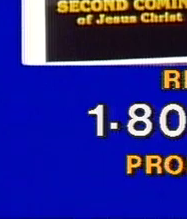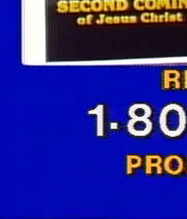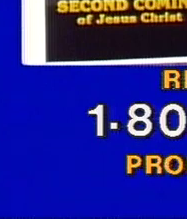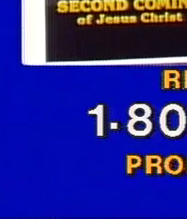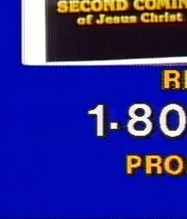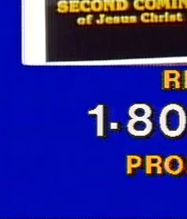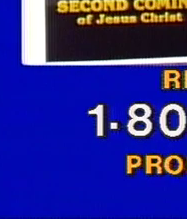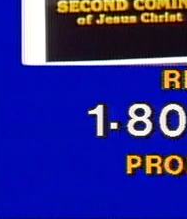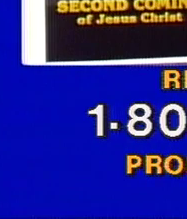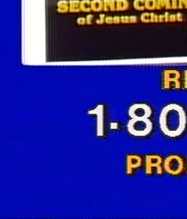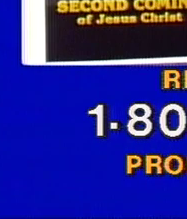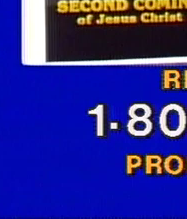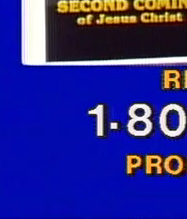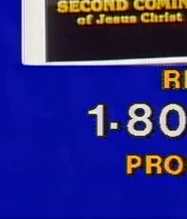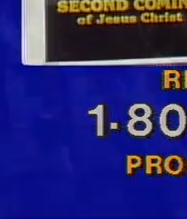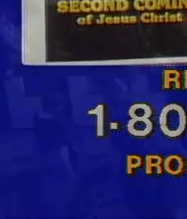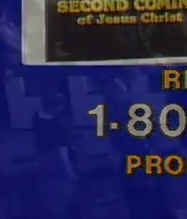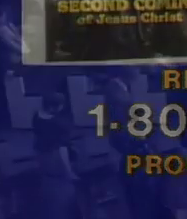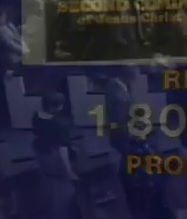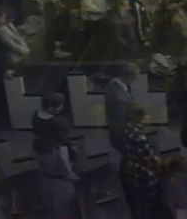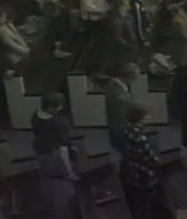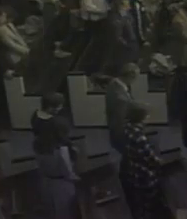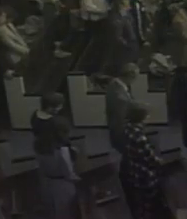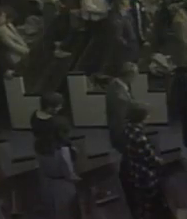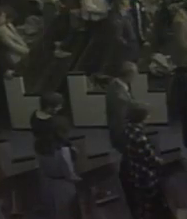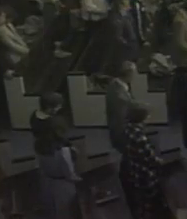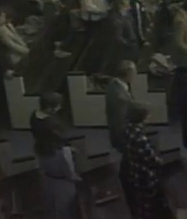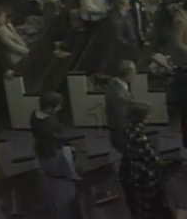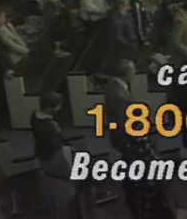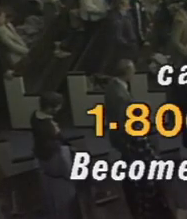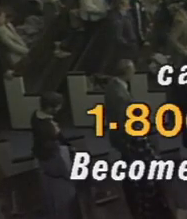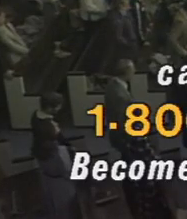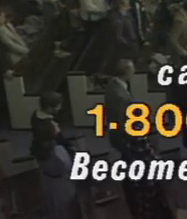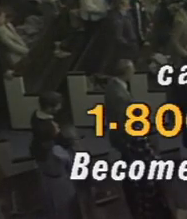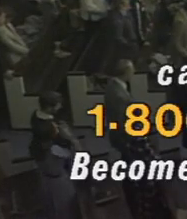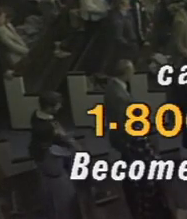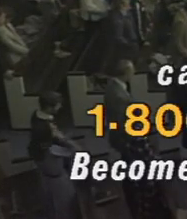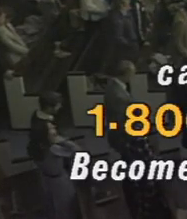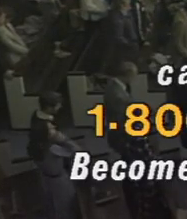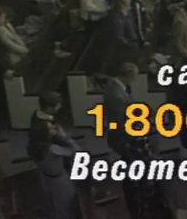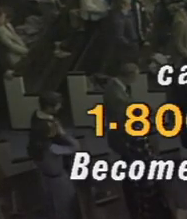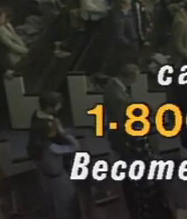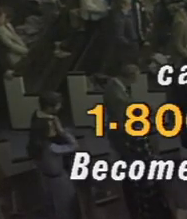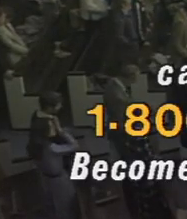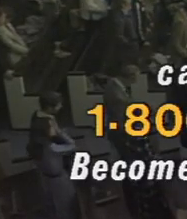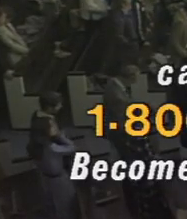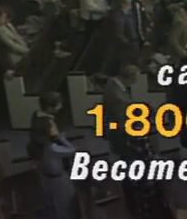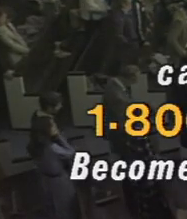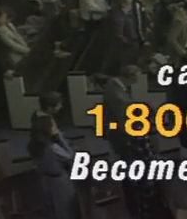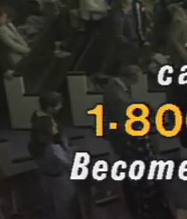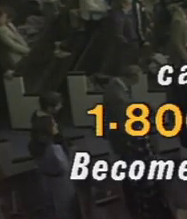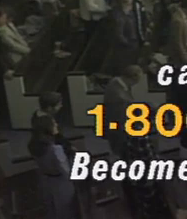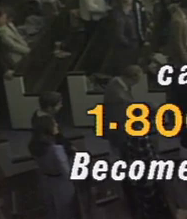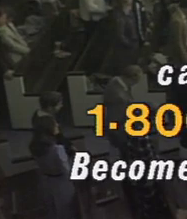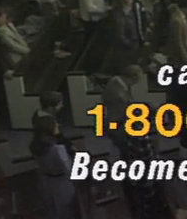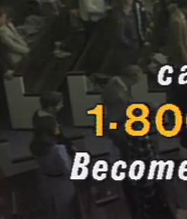prophecy. So call today and become a faith partner. Again, that toll-free number is